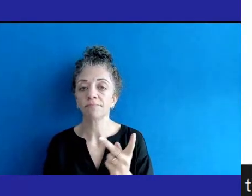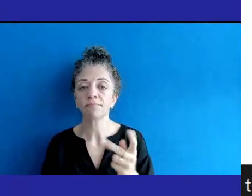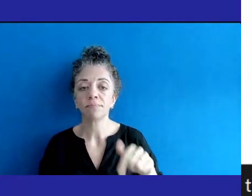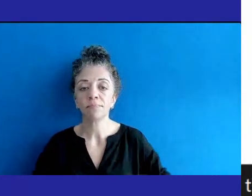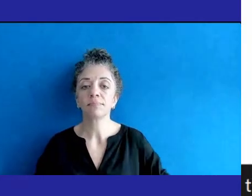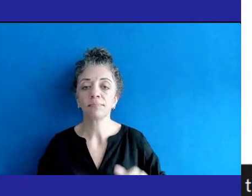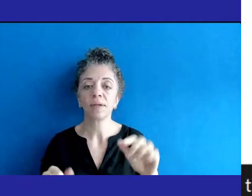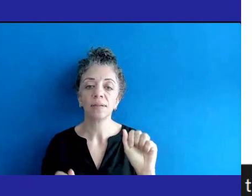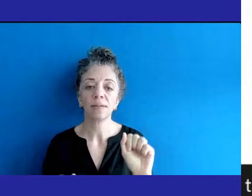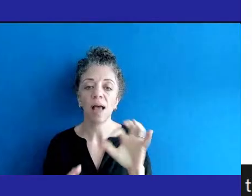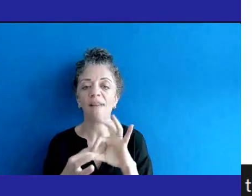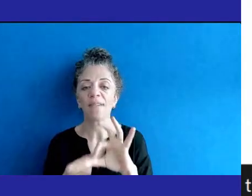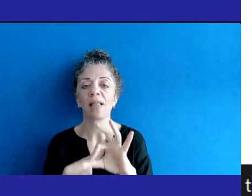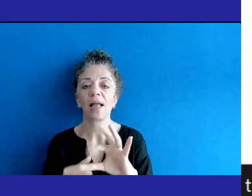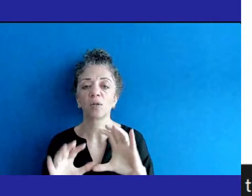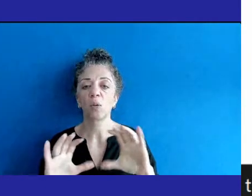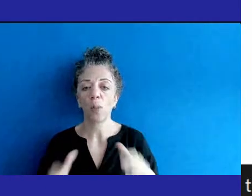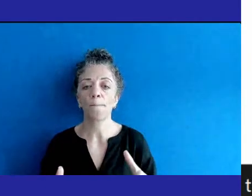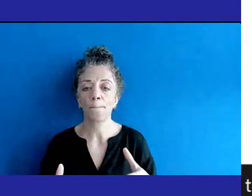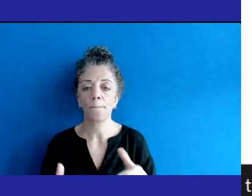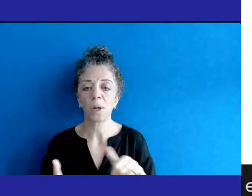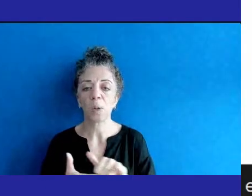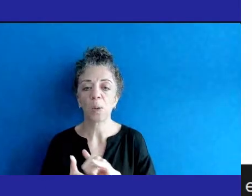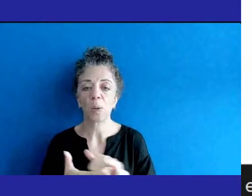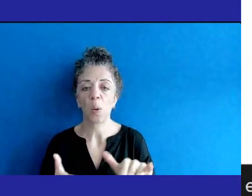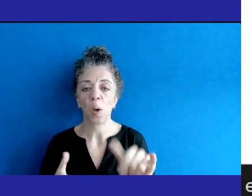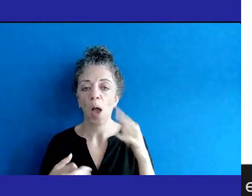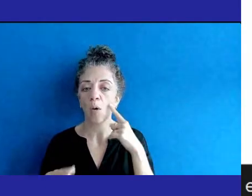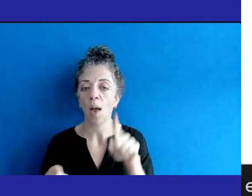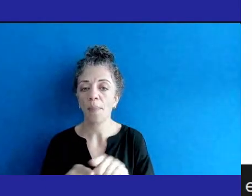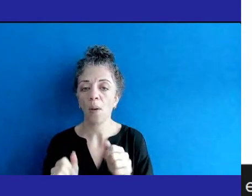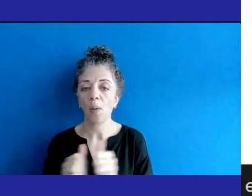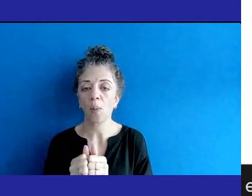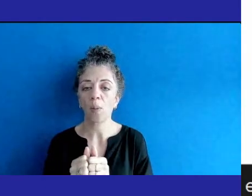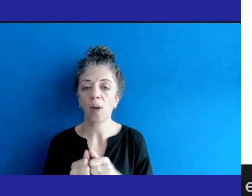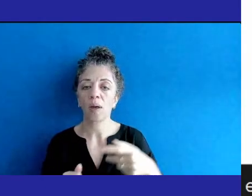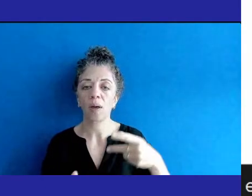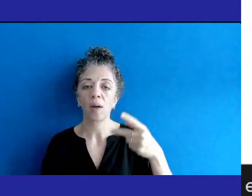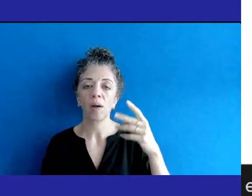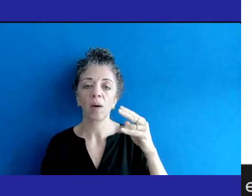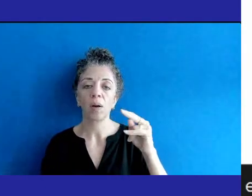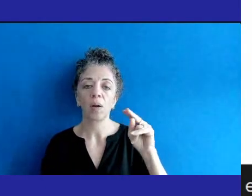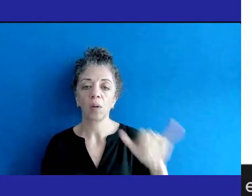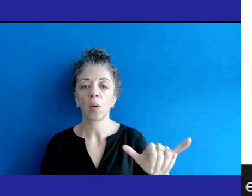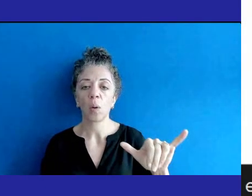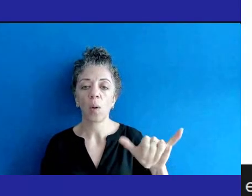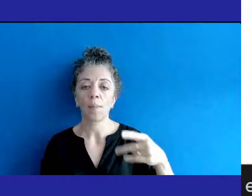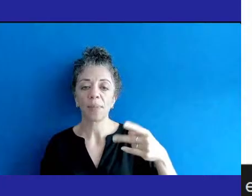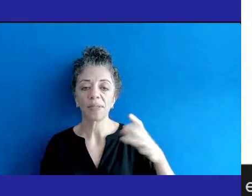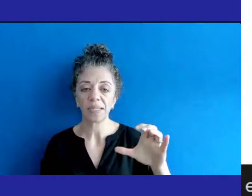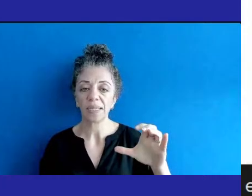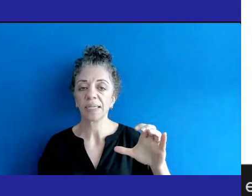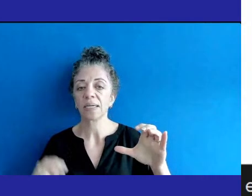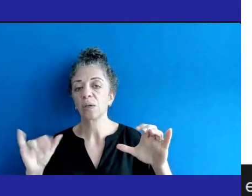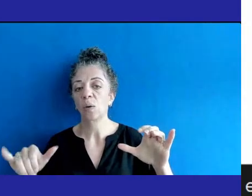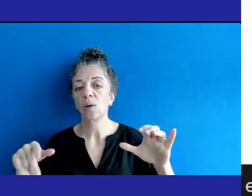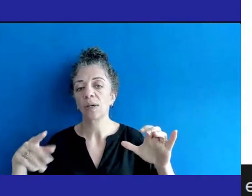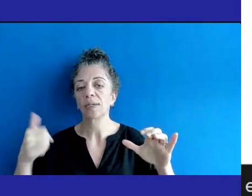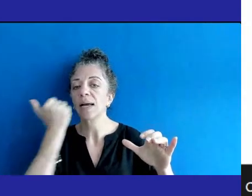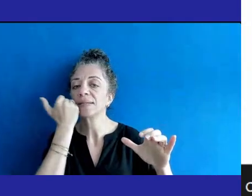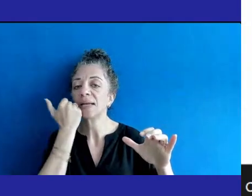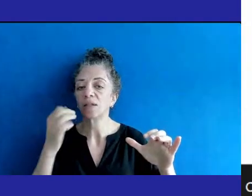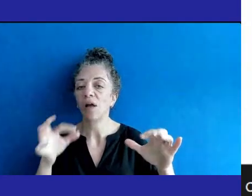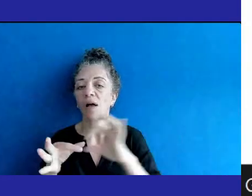with Physician Affiliate Group of New York, PC, and New York Dental Affiliates, collectively PAGNI, for the provision of general healthcare and behavioral